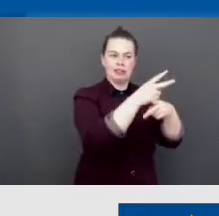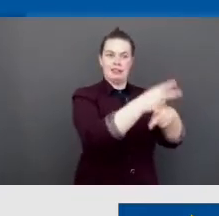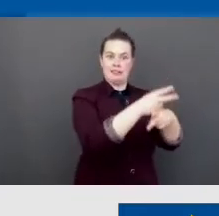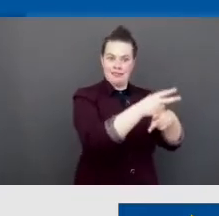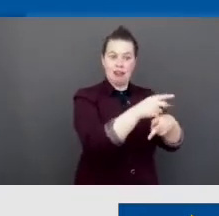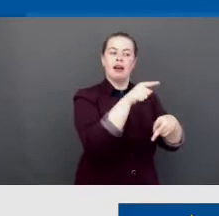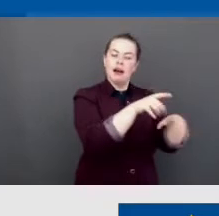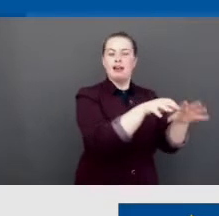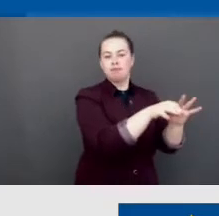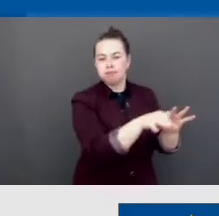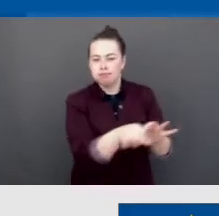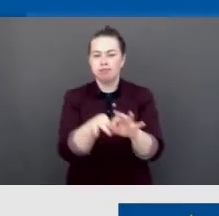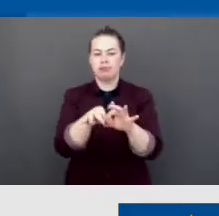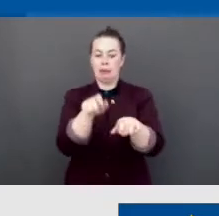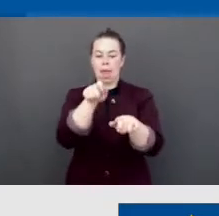integrated care